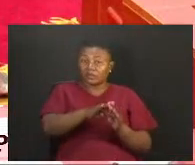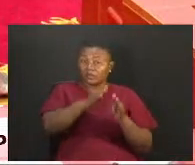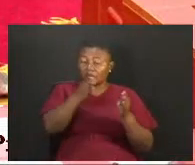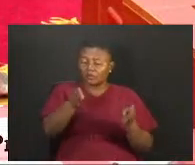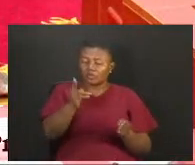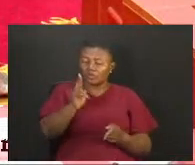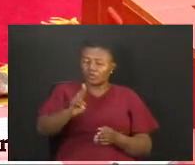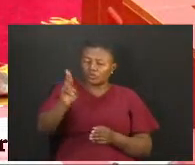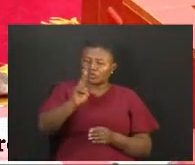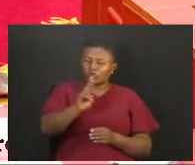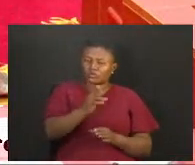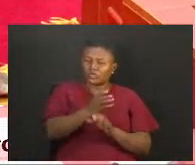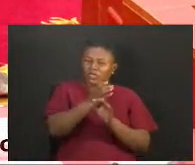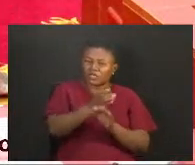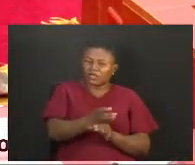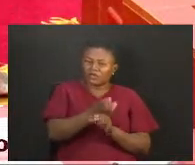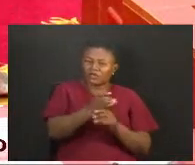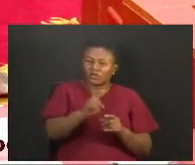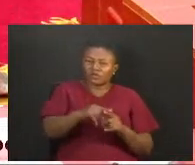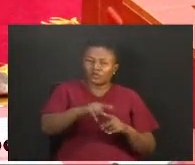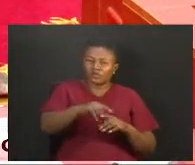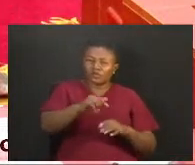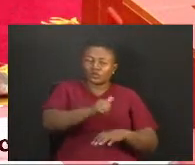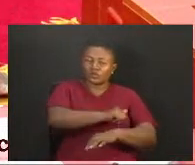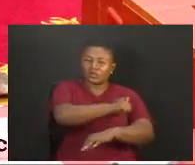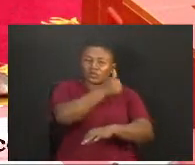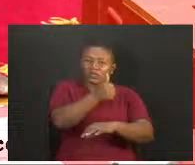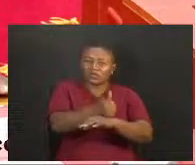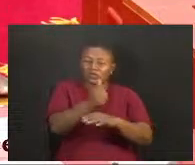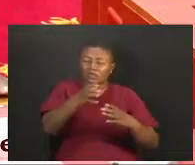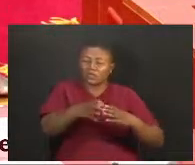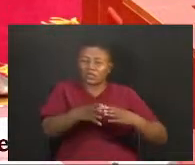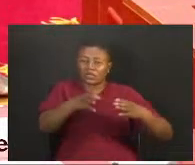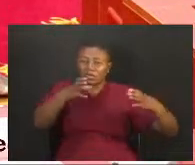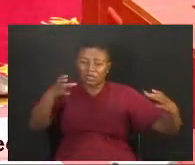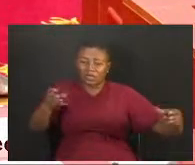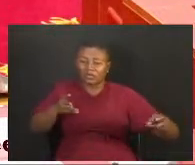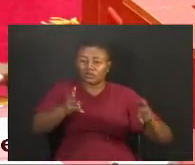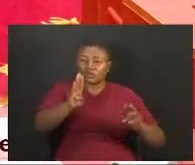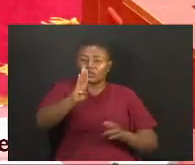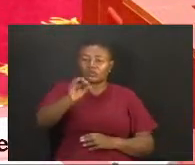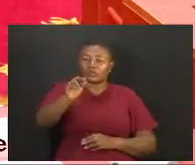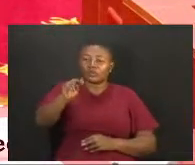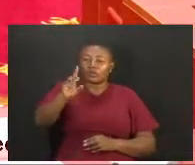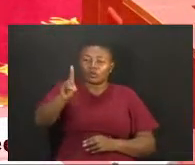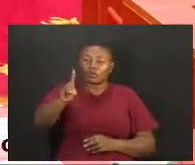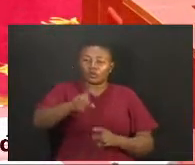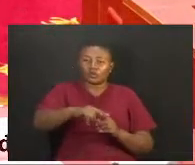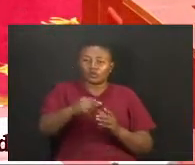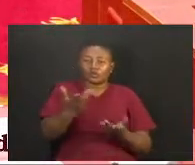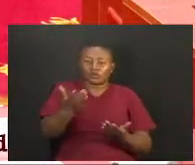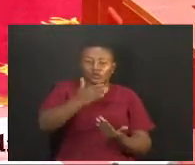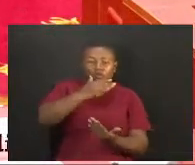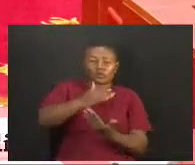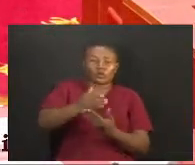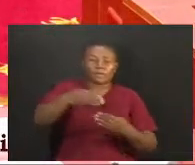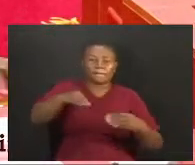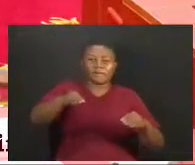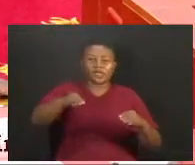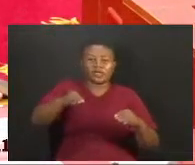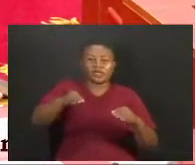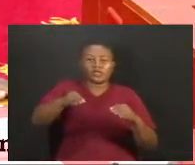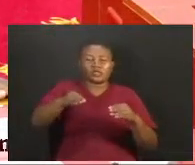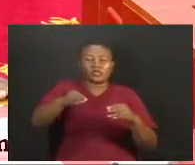cautiously to establish large-size benchmark bonds that will enhance market liquidity. Right Honourable